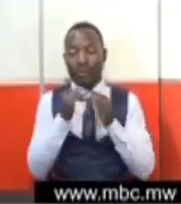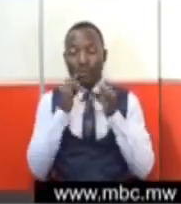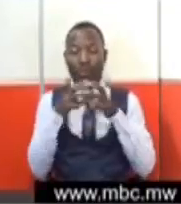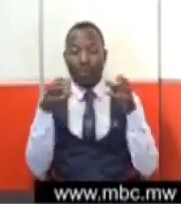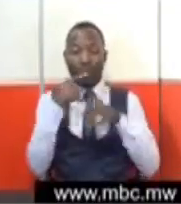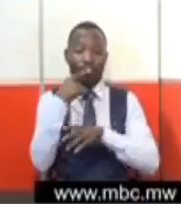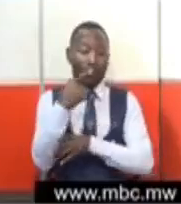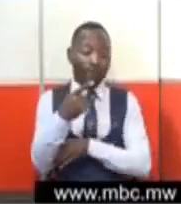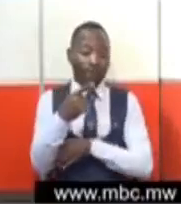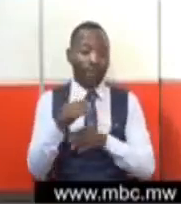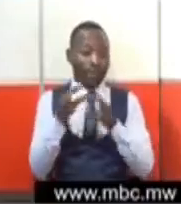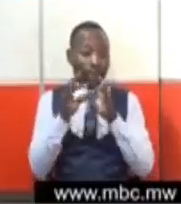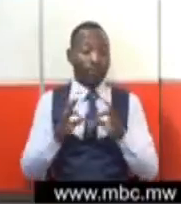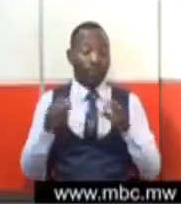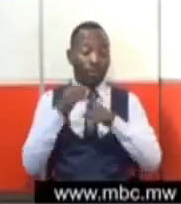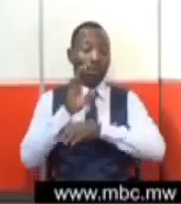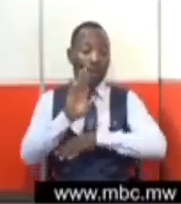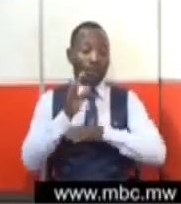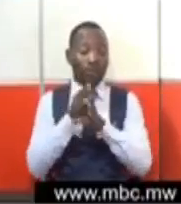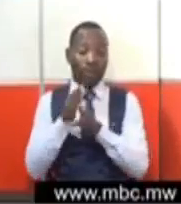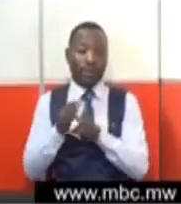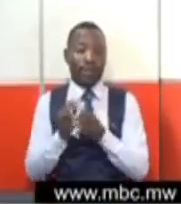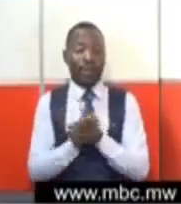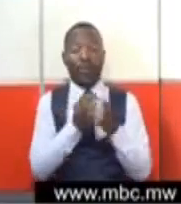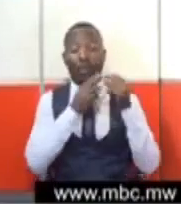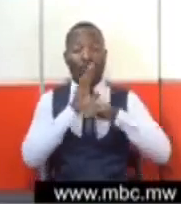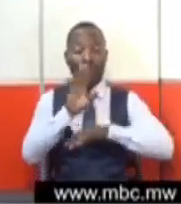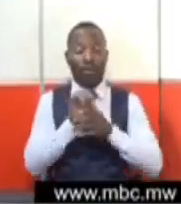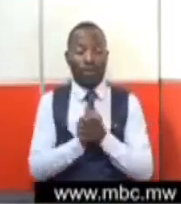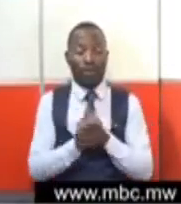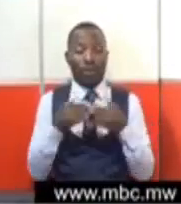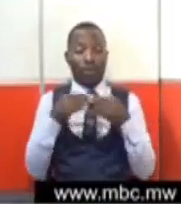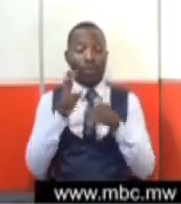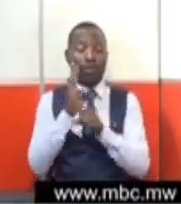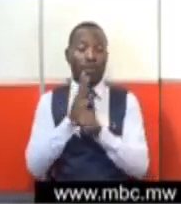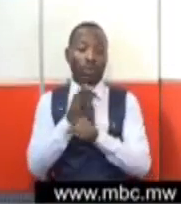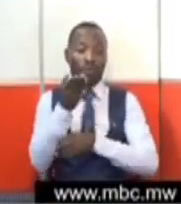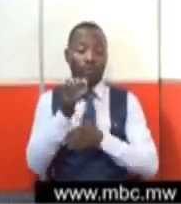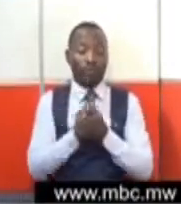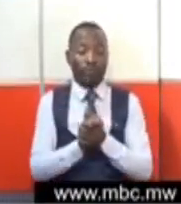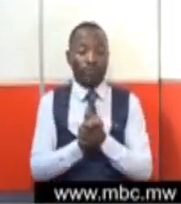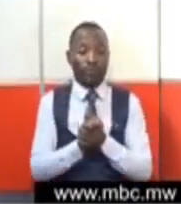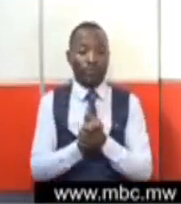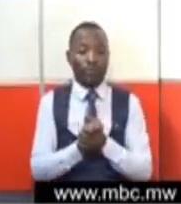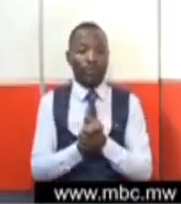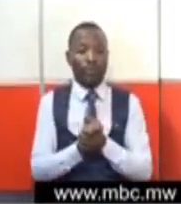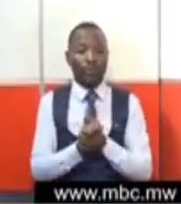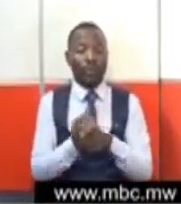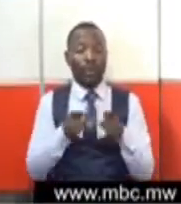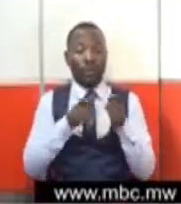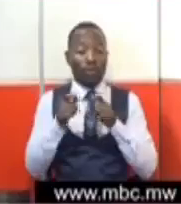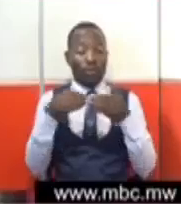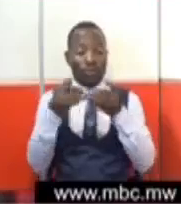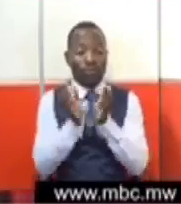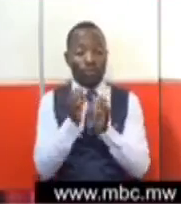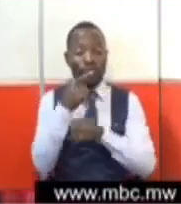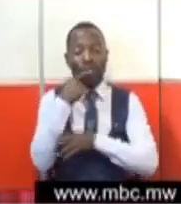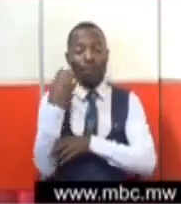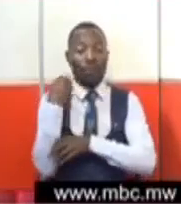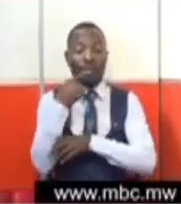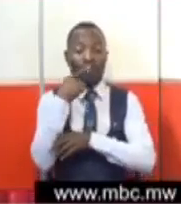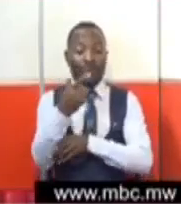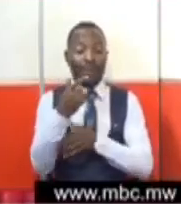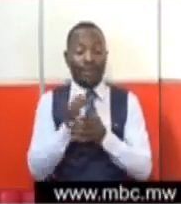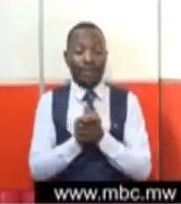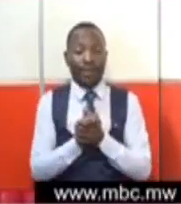issues relevant to their organizations and roles. Opening the workshop, Comptroller of Statutory Corporations Peter